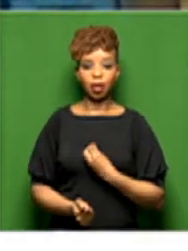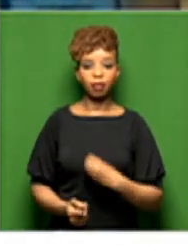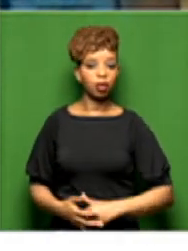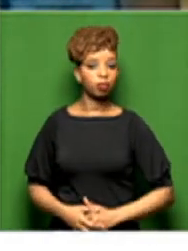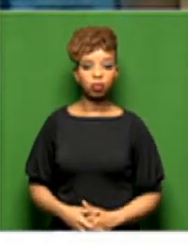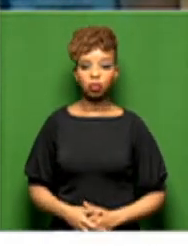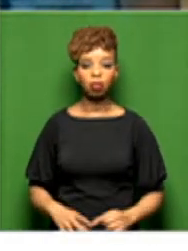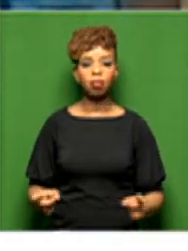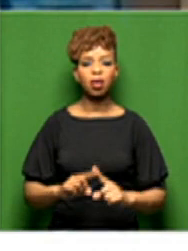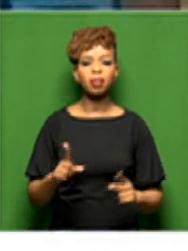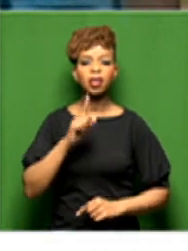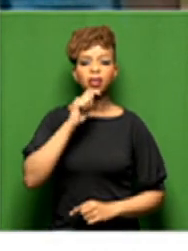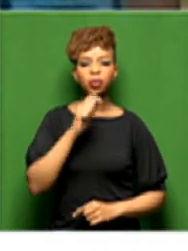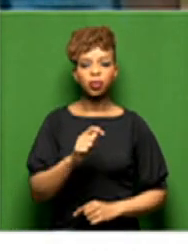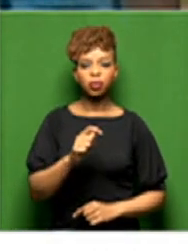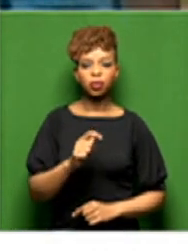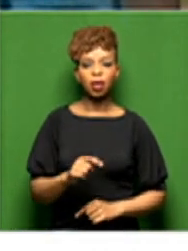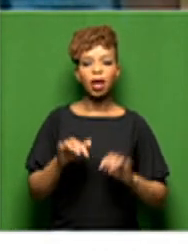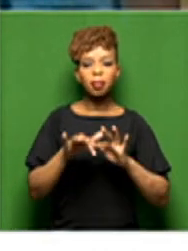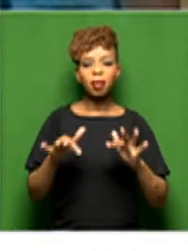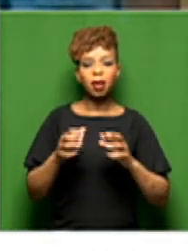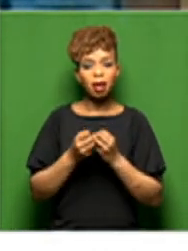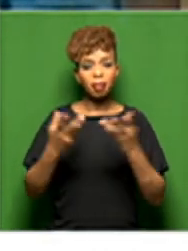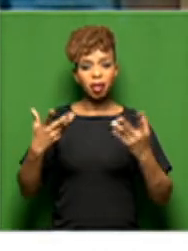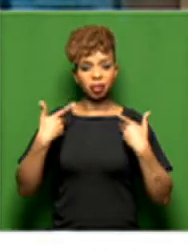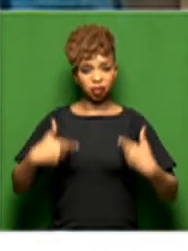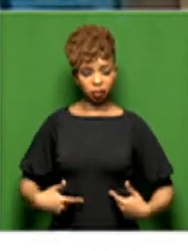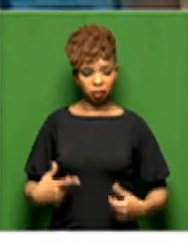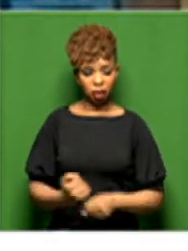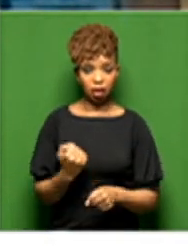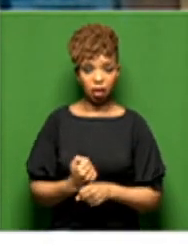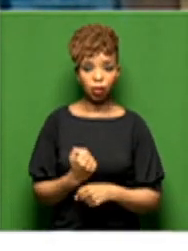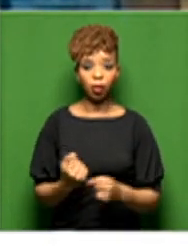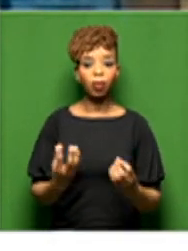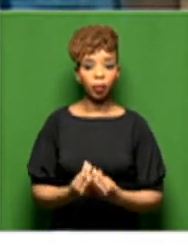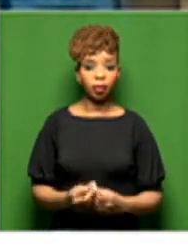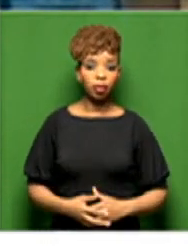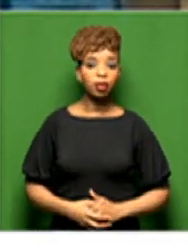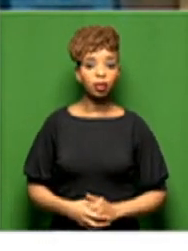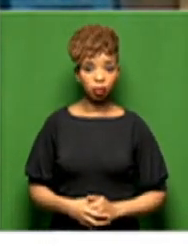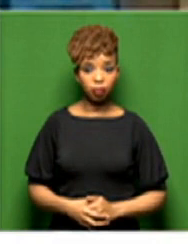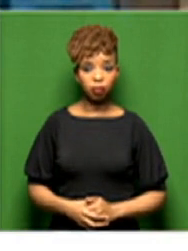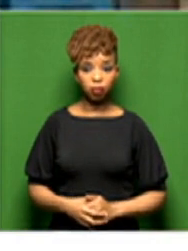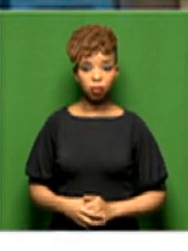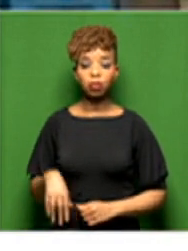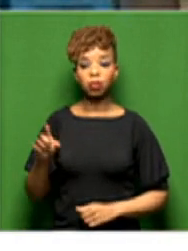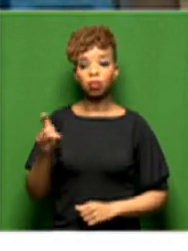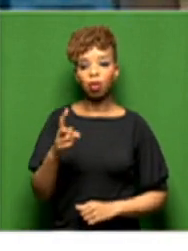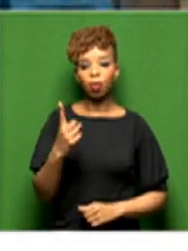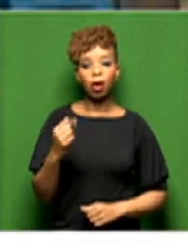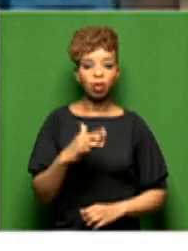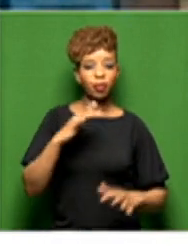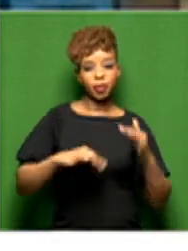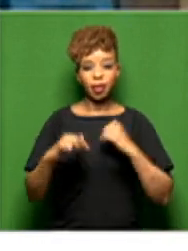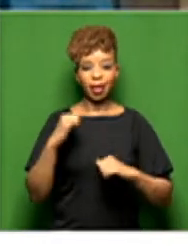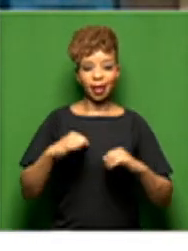fact, half the people that I've worked with and in Saloon itself are probably one of the most brilliant actors I've